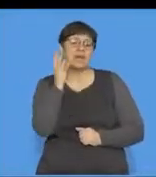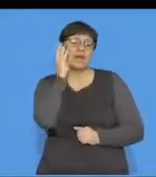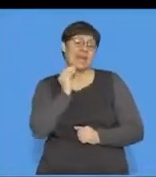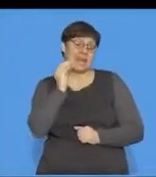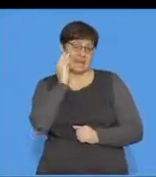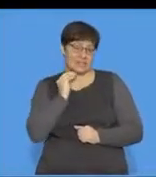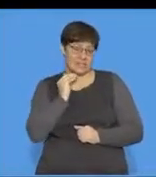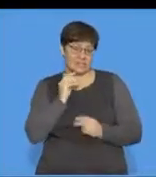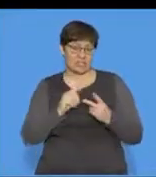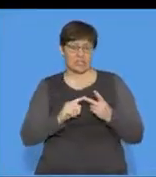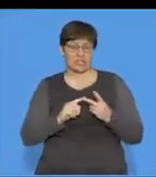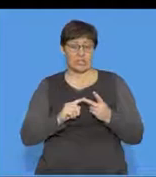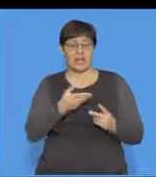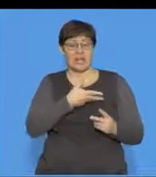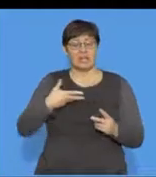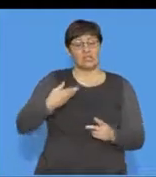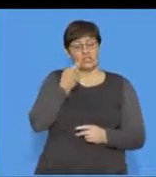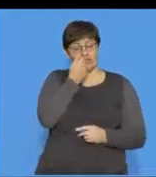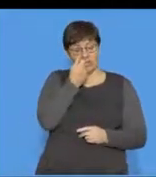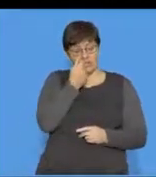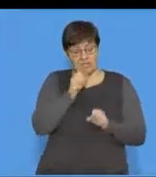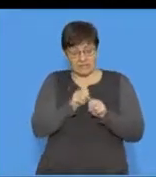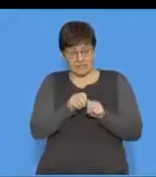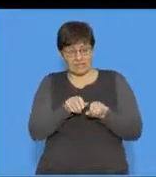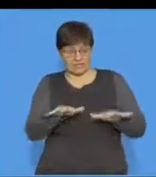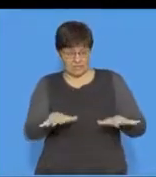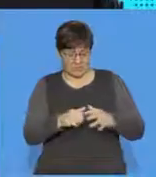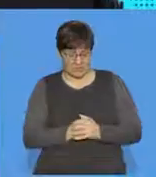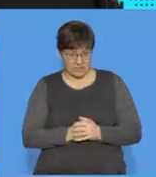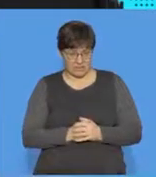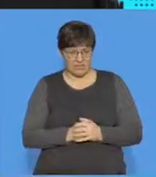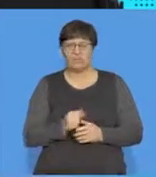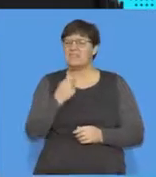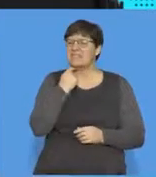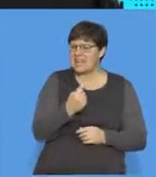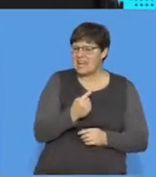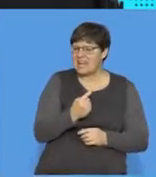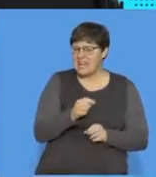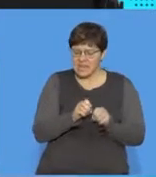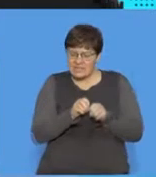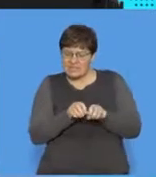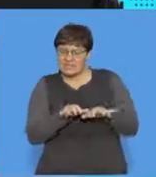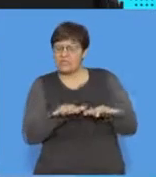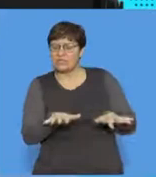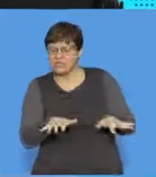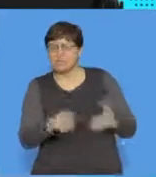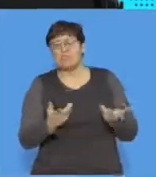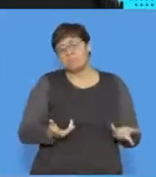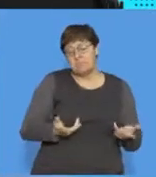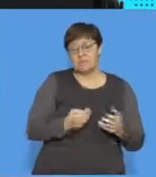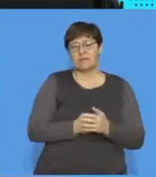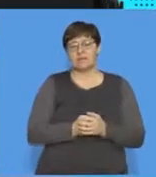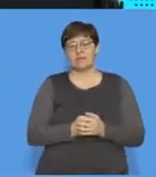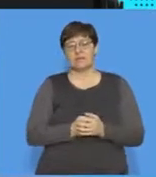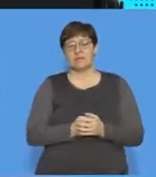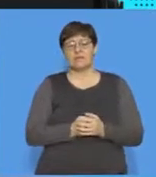age, gender distributions. When we talk about a distribution, we're talking about